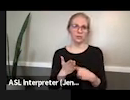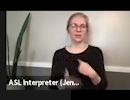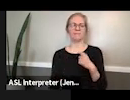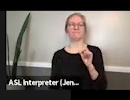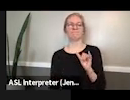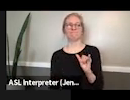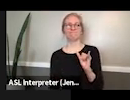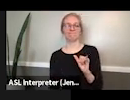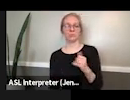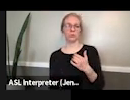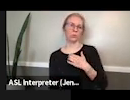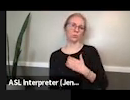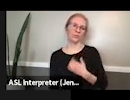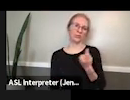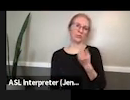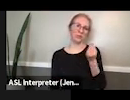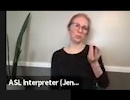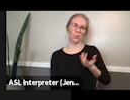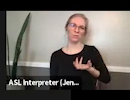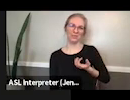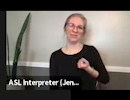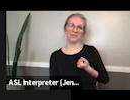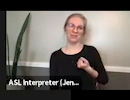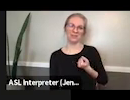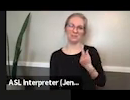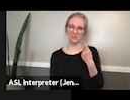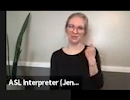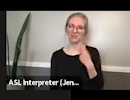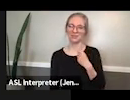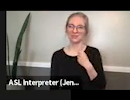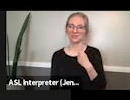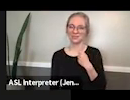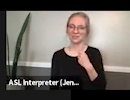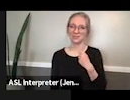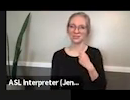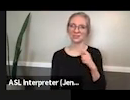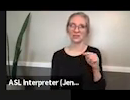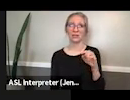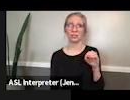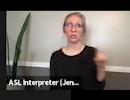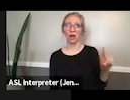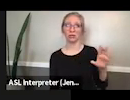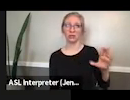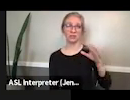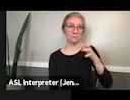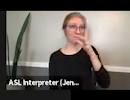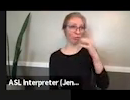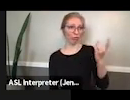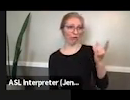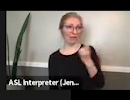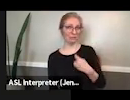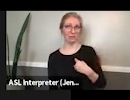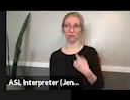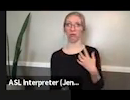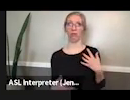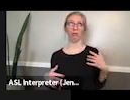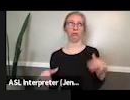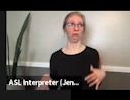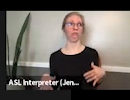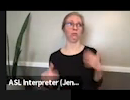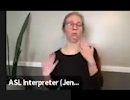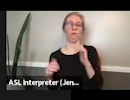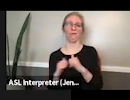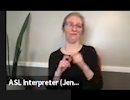wish somebody would have told me that, because Todd's mother asked me and I didn't know how to answer the question. So I had to go find